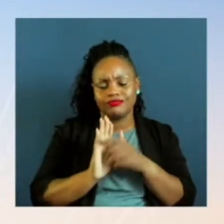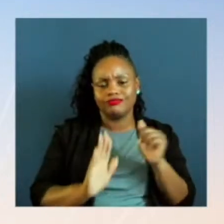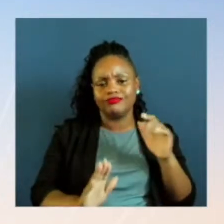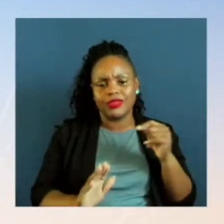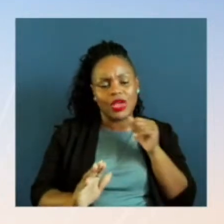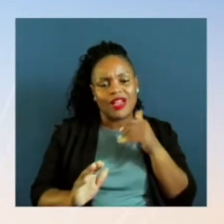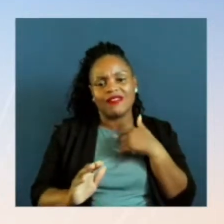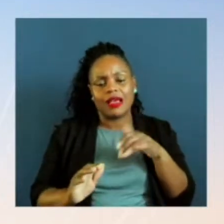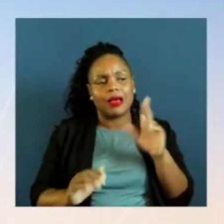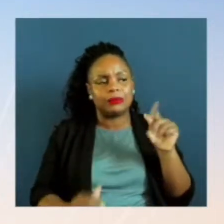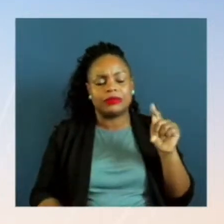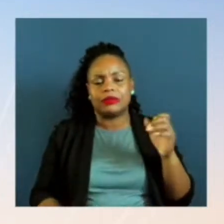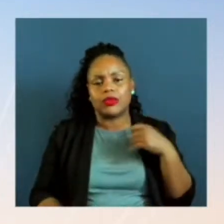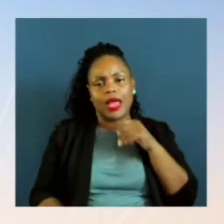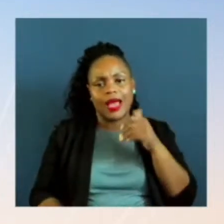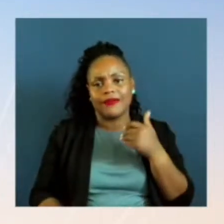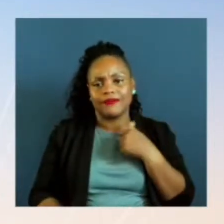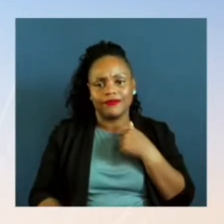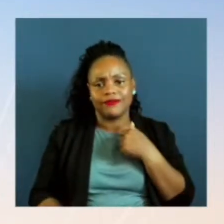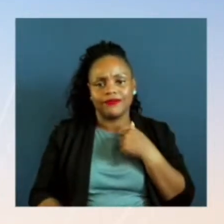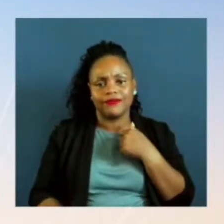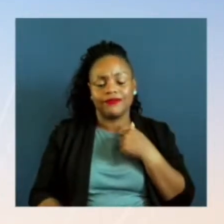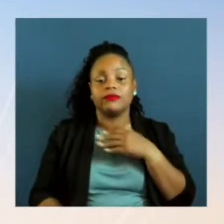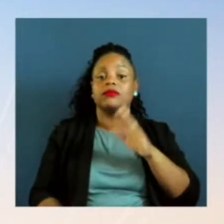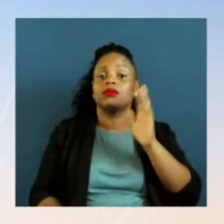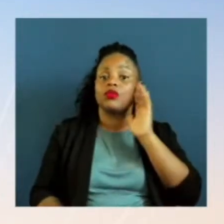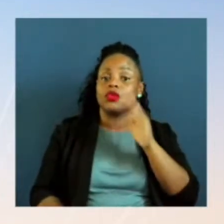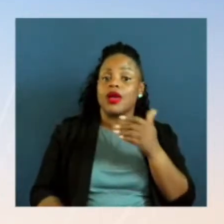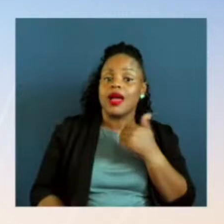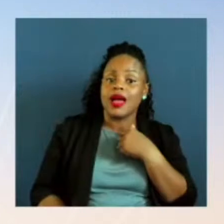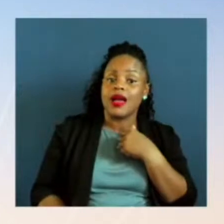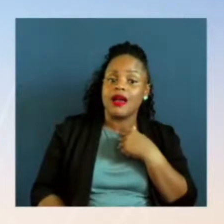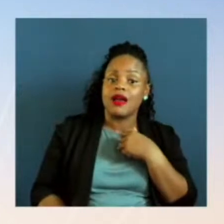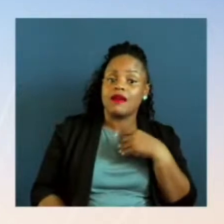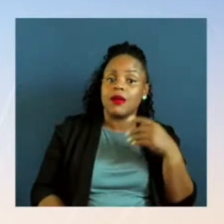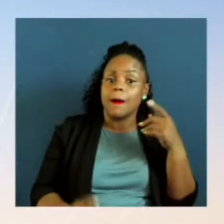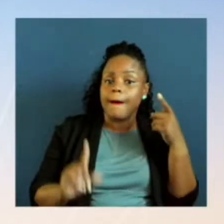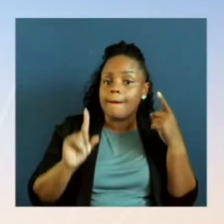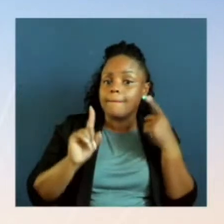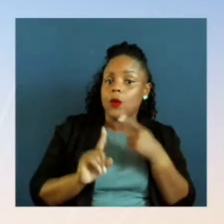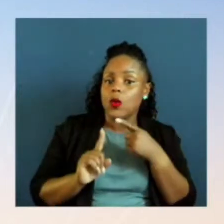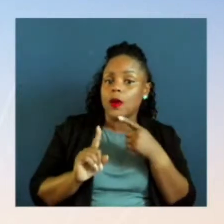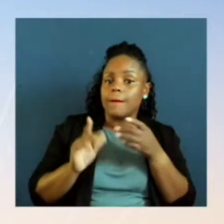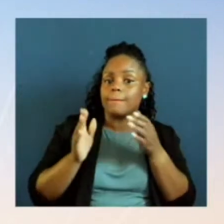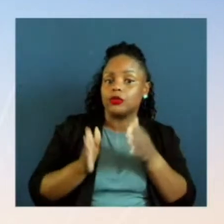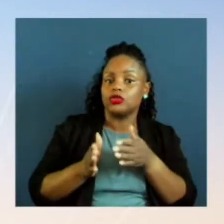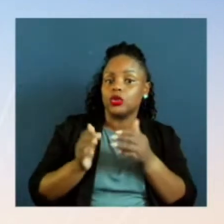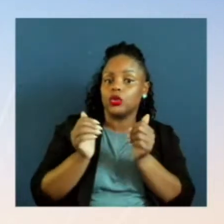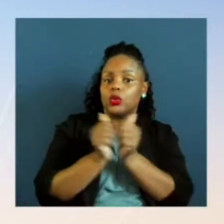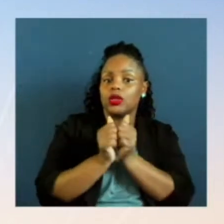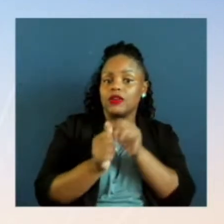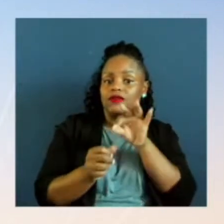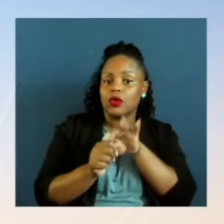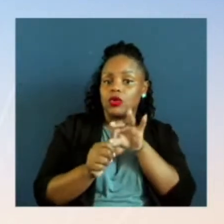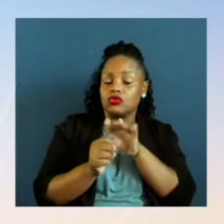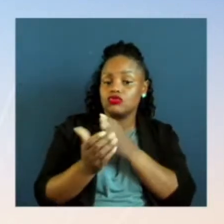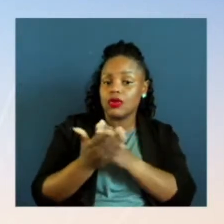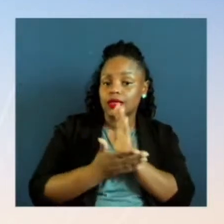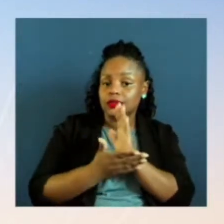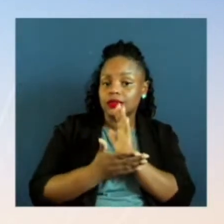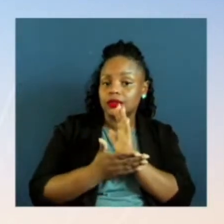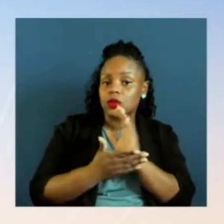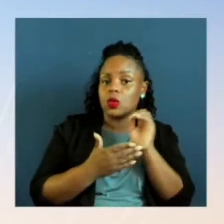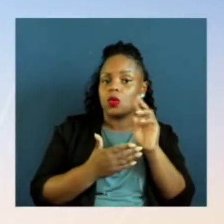point person for this whole of government approach, like with voting rights or with immigration? And if not, why not? The President conveyed clearly